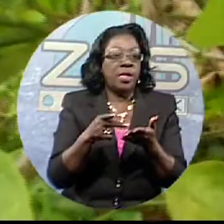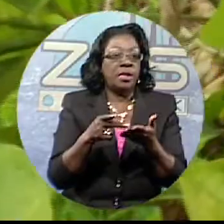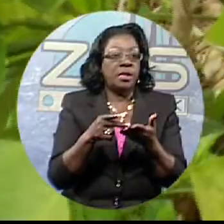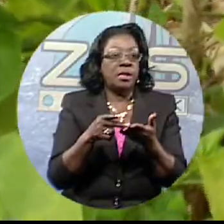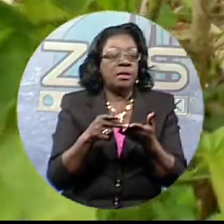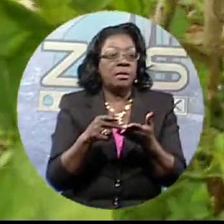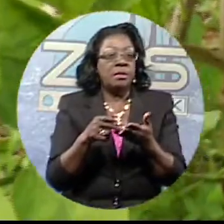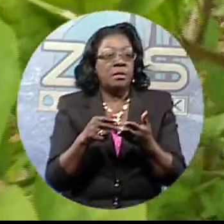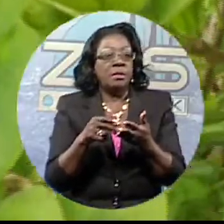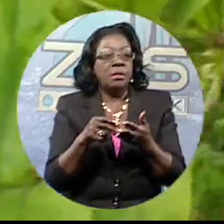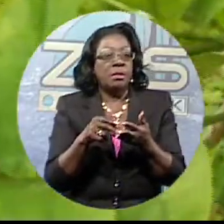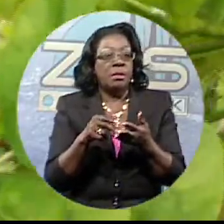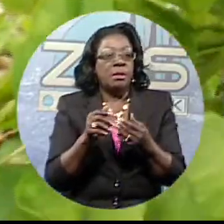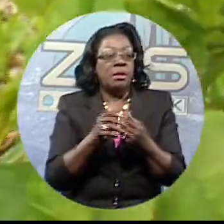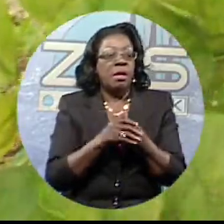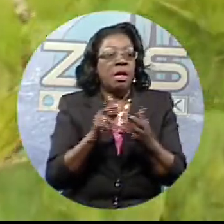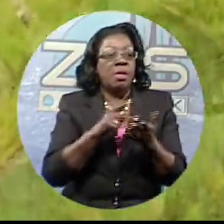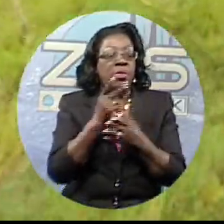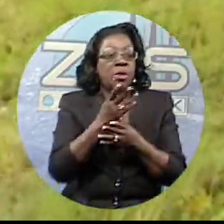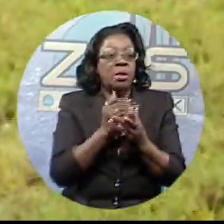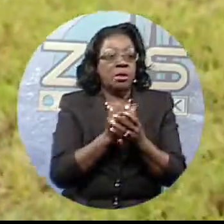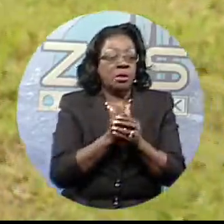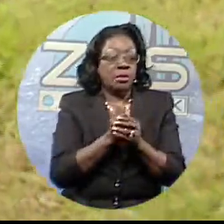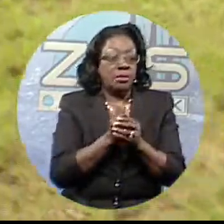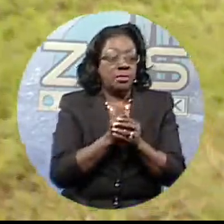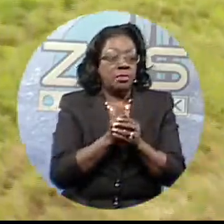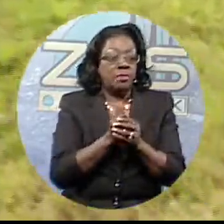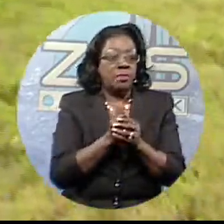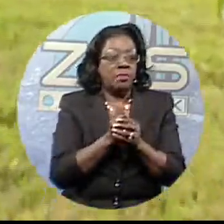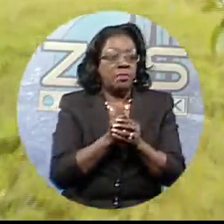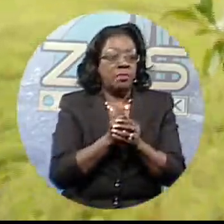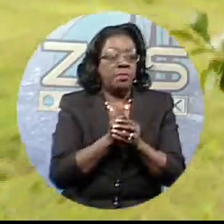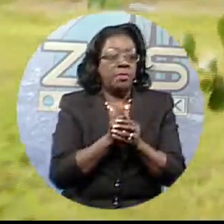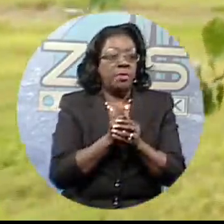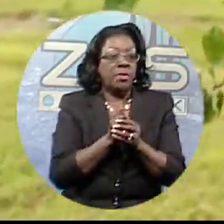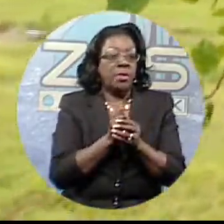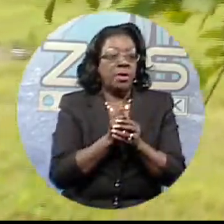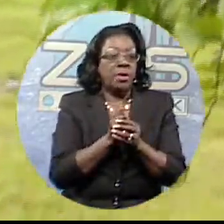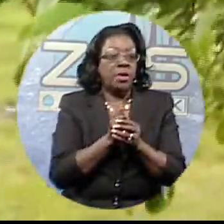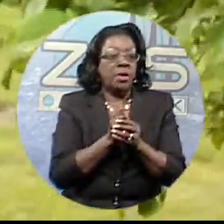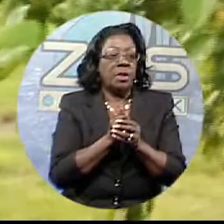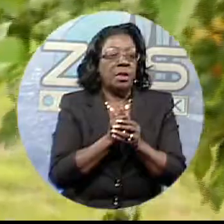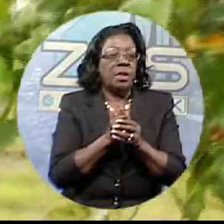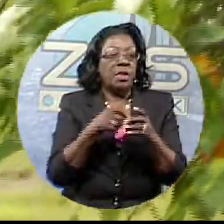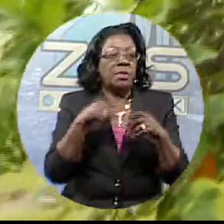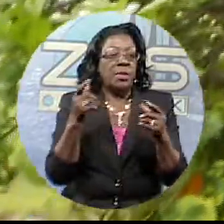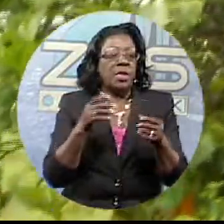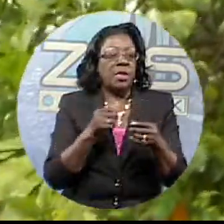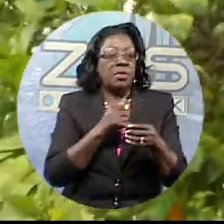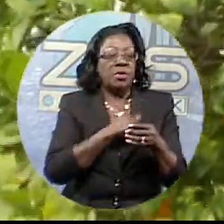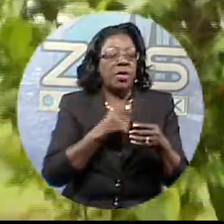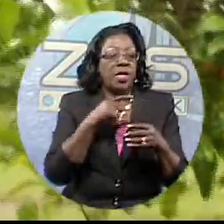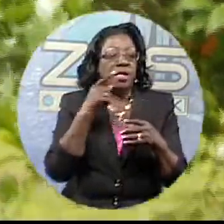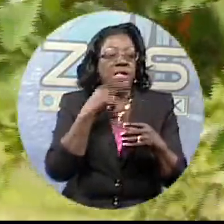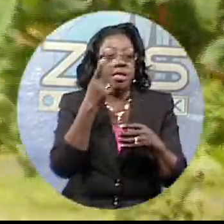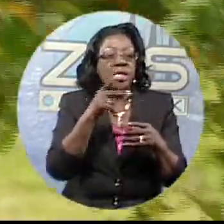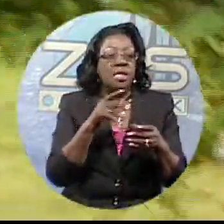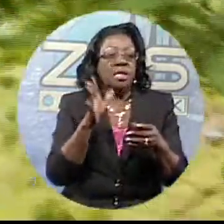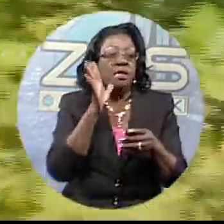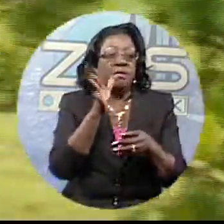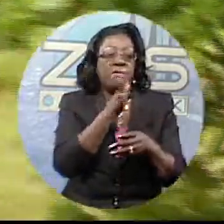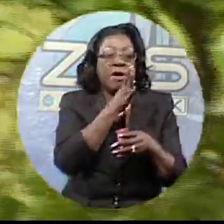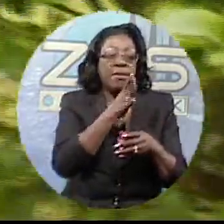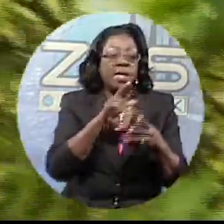issues, you know, with imported products coming from further south. The founding partner says his biggest regret would be to see the farm he started and